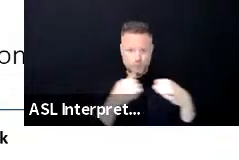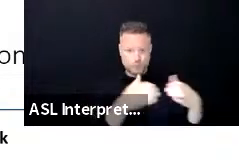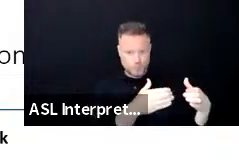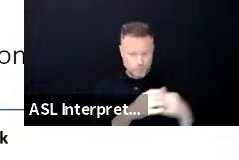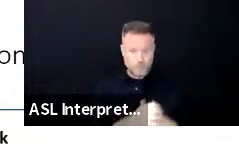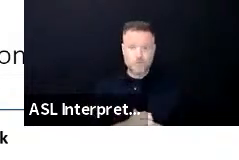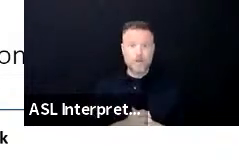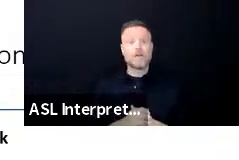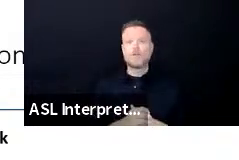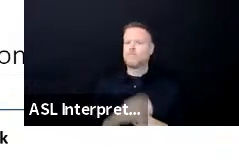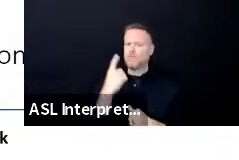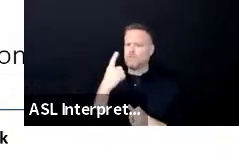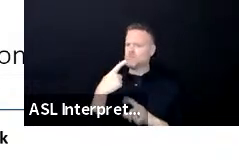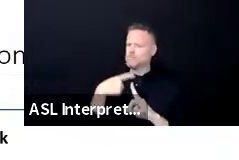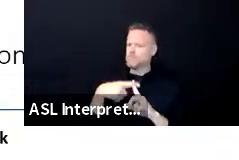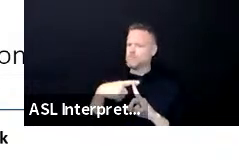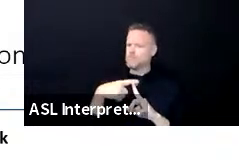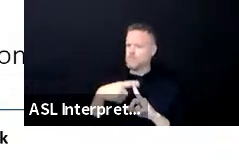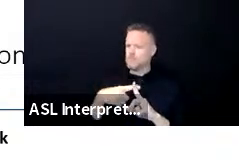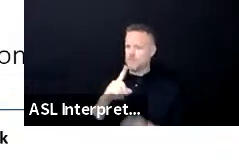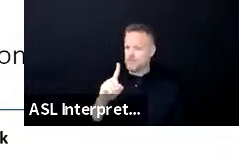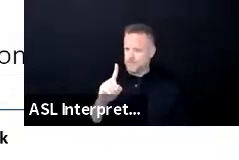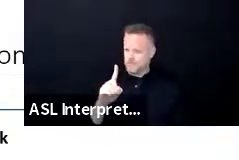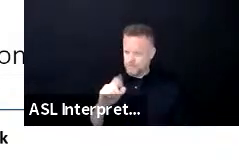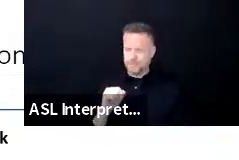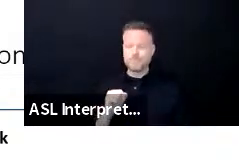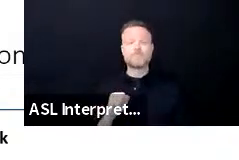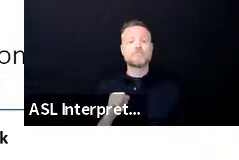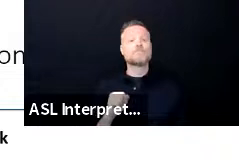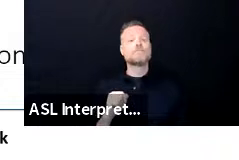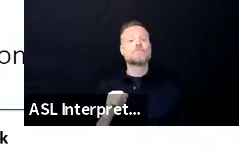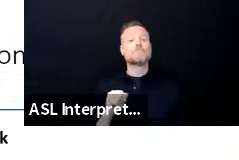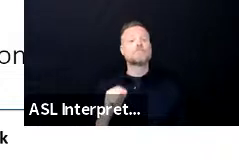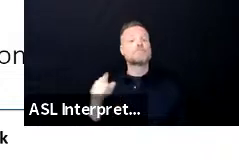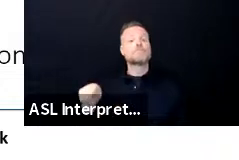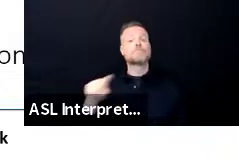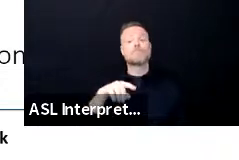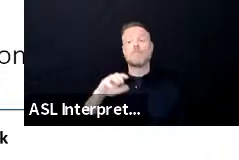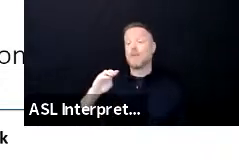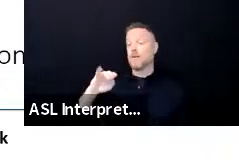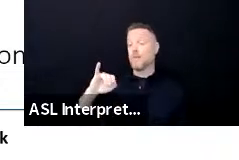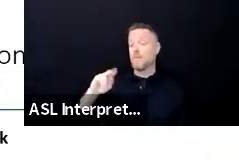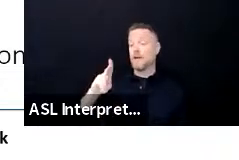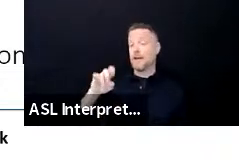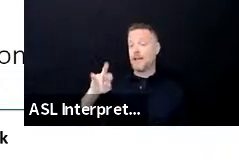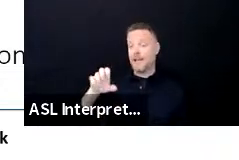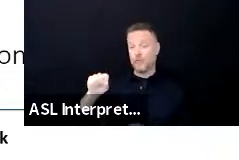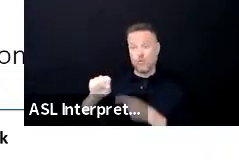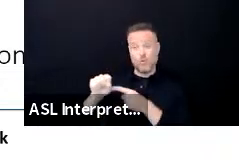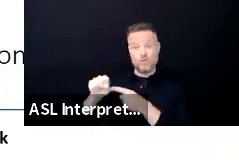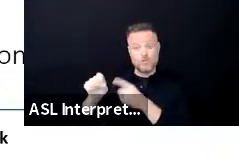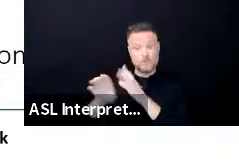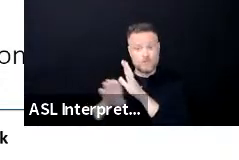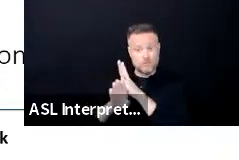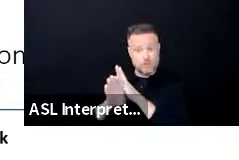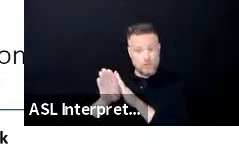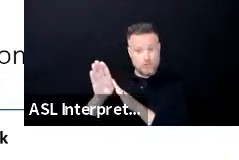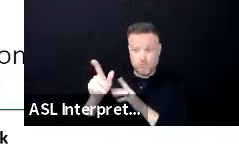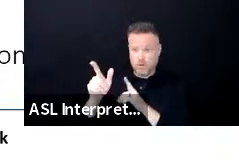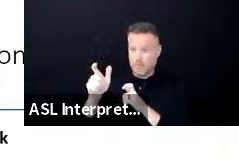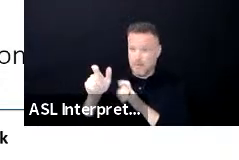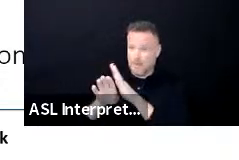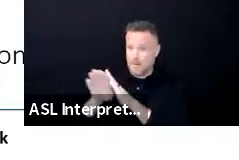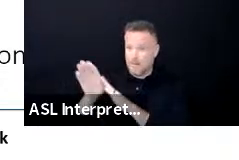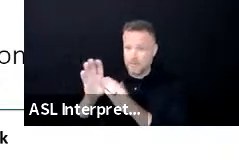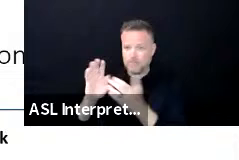silver lining in it is that the racial and ethnic minorities are still growing at a faster pace every week than